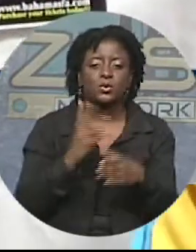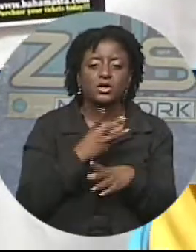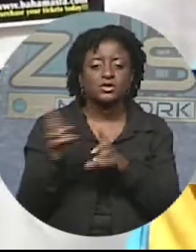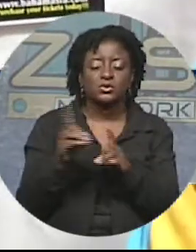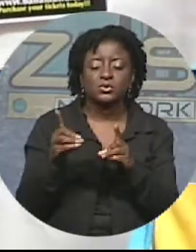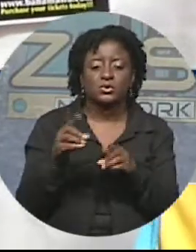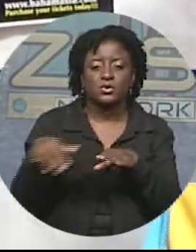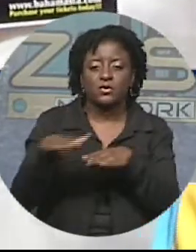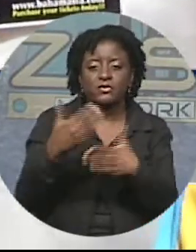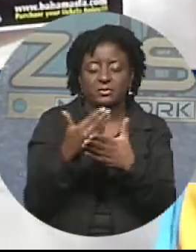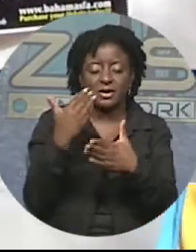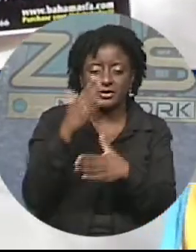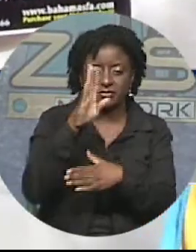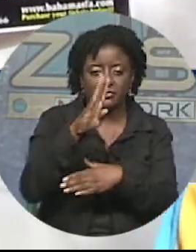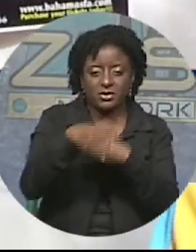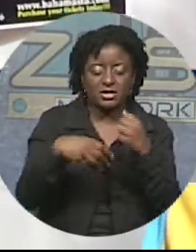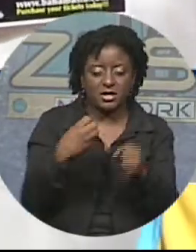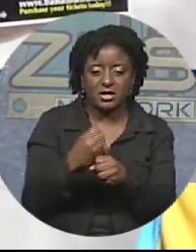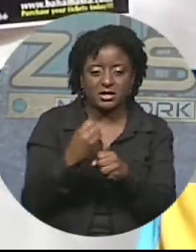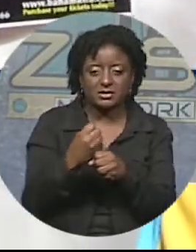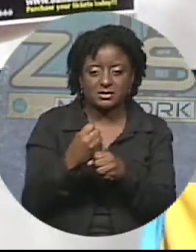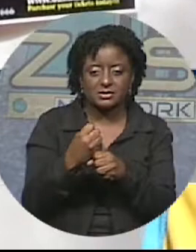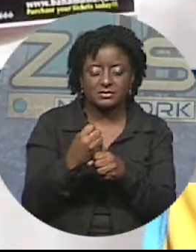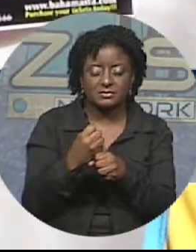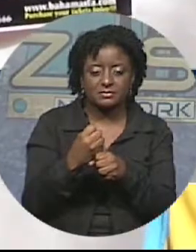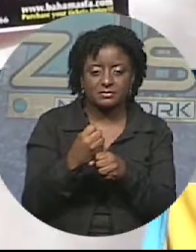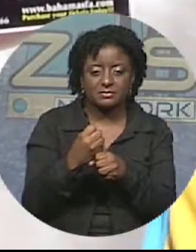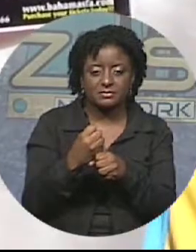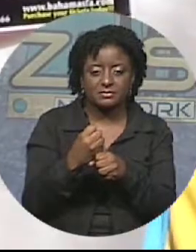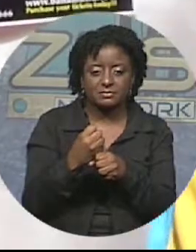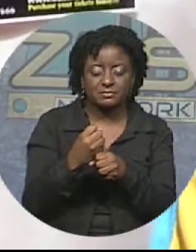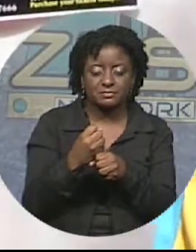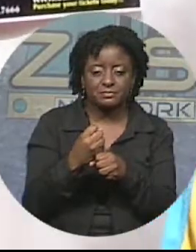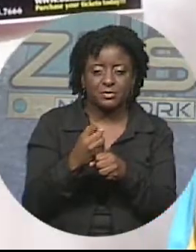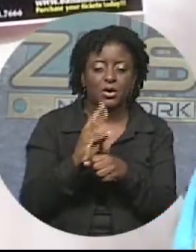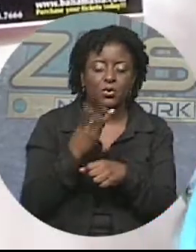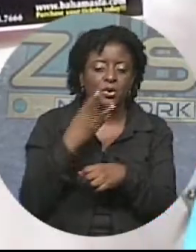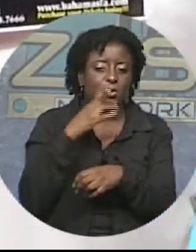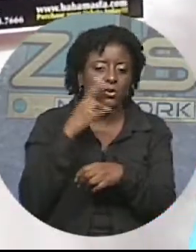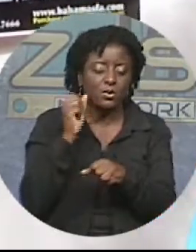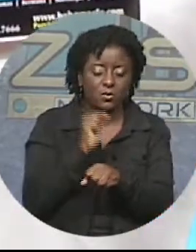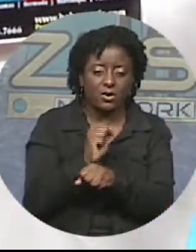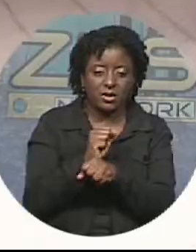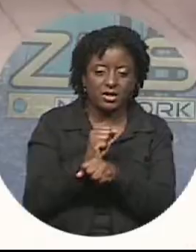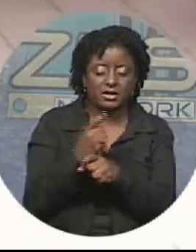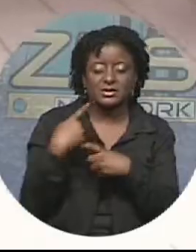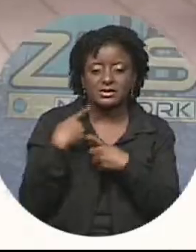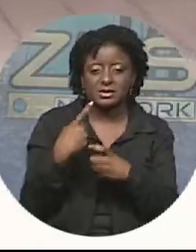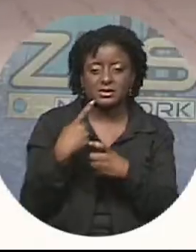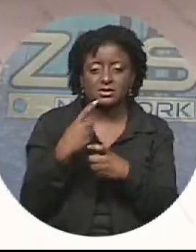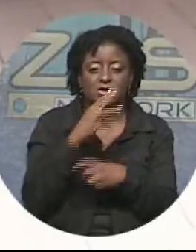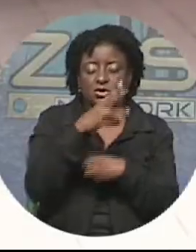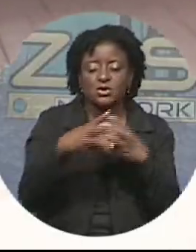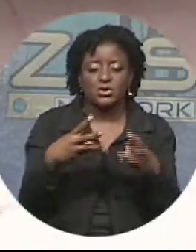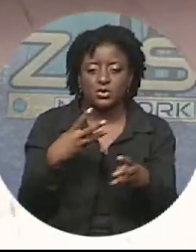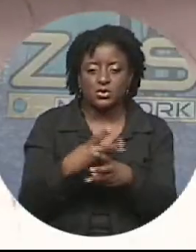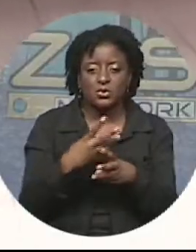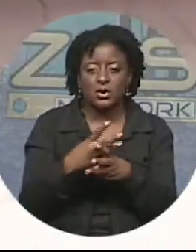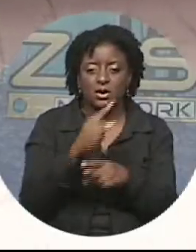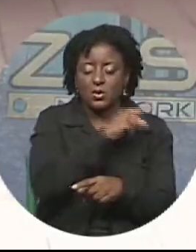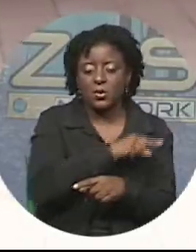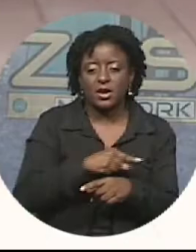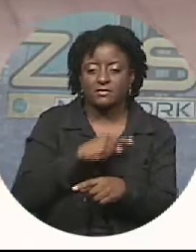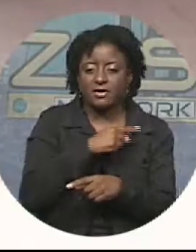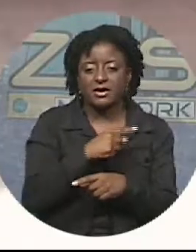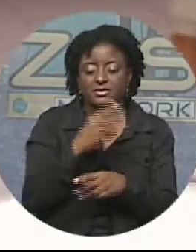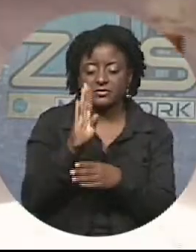the World Cup qualifiers back in 4 years ago, and we've been working since then, so it's good. And it's not about winning, it's about going out there and